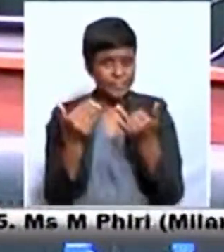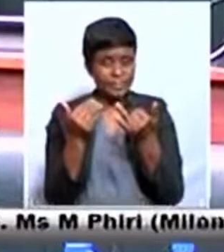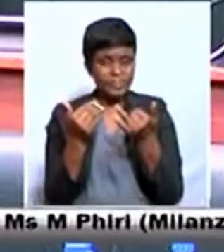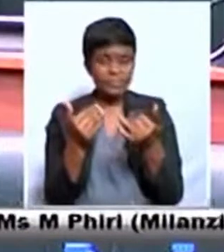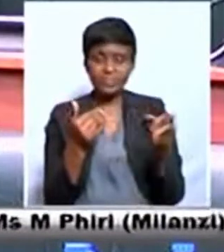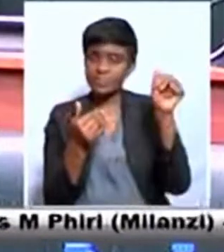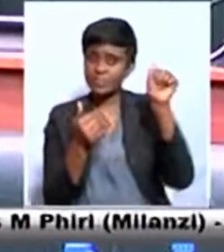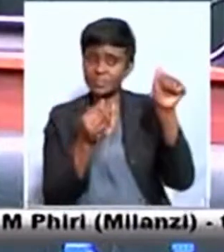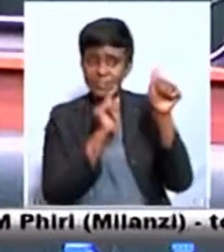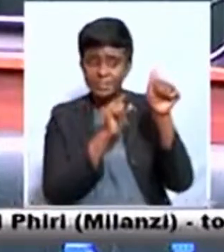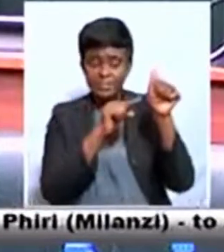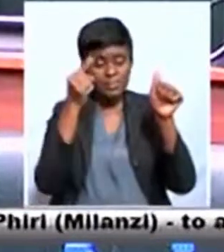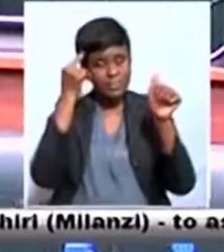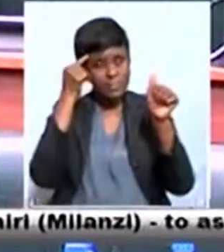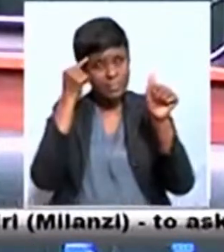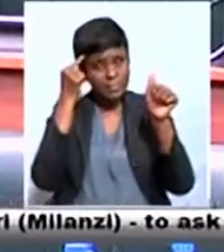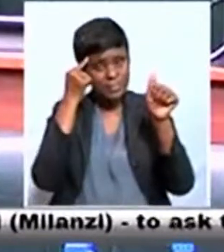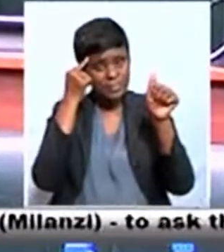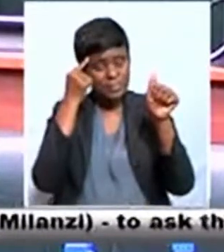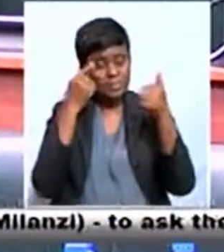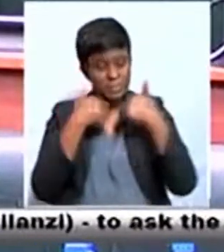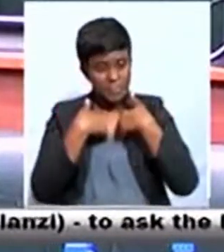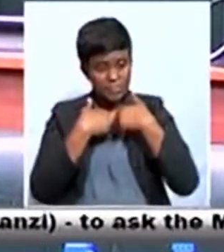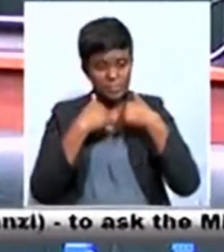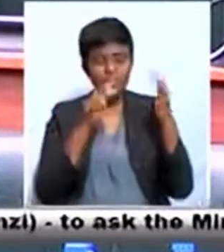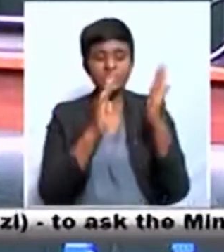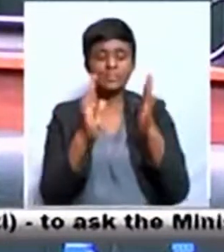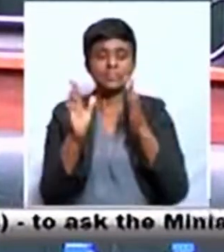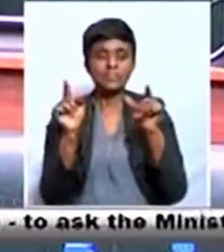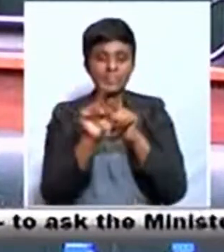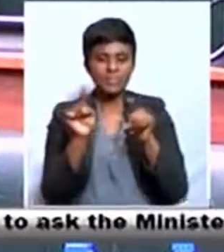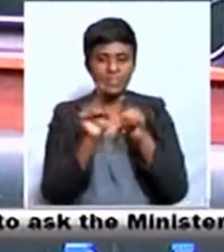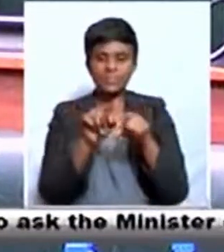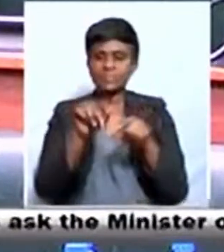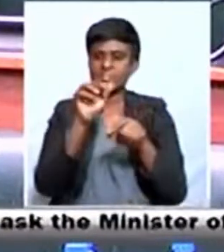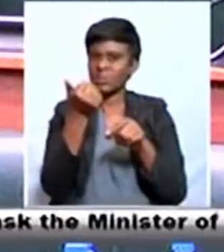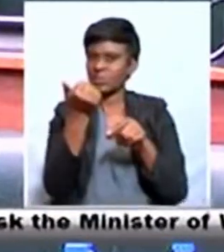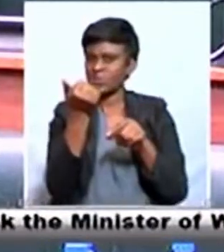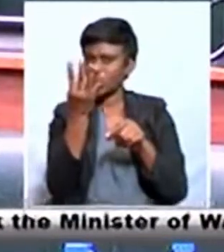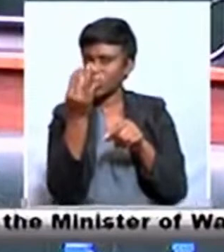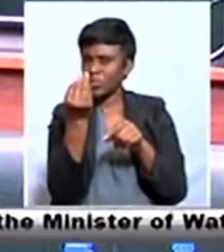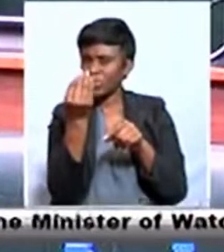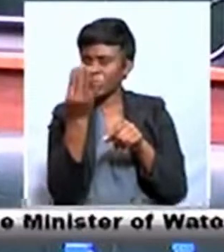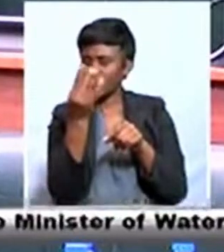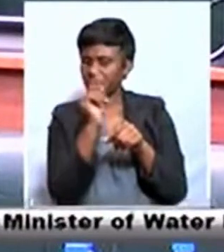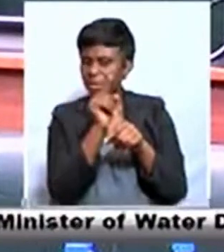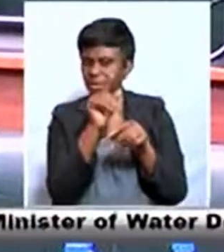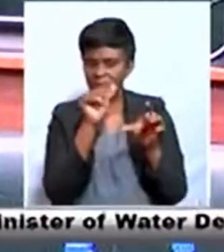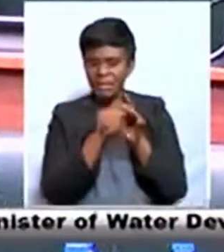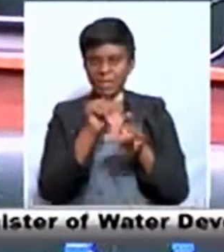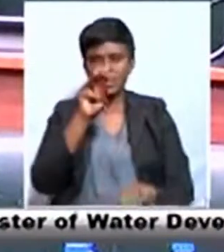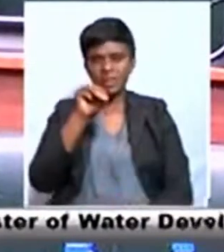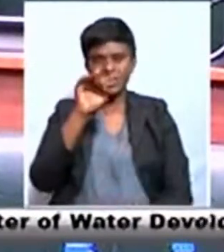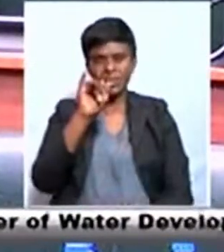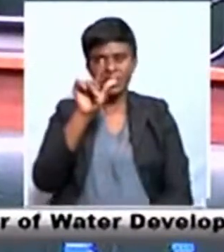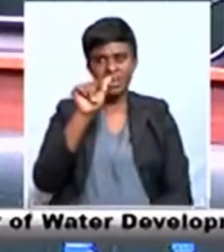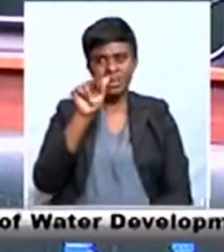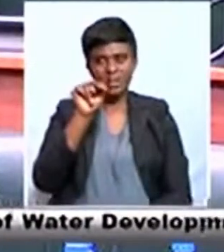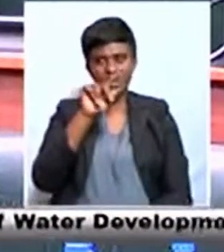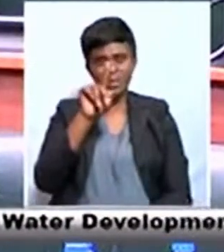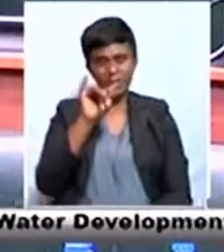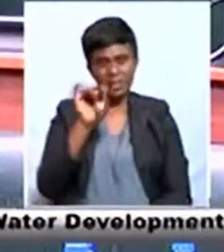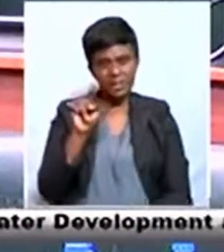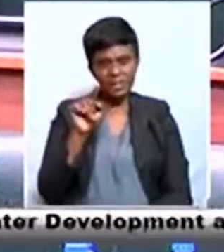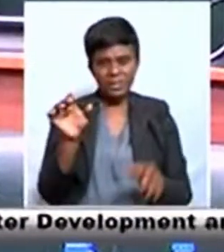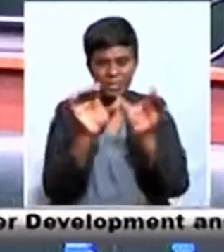A, government has earmarked to sink 14 boreholes in Milanzi parliamentary constituency this